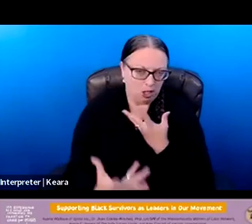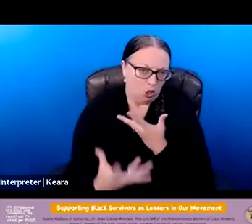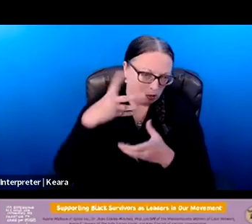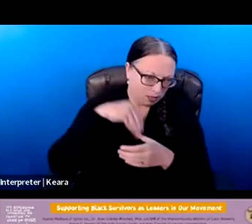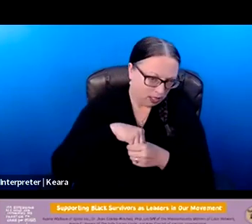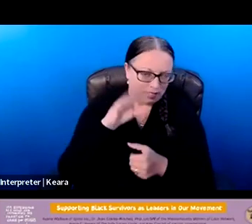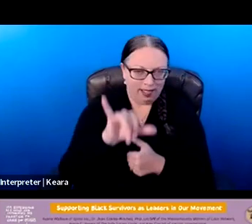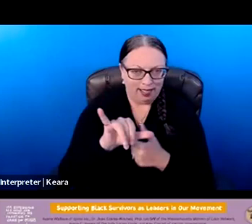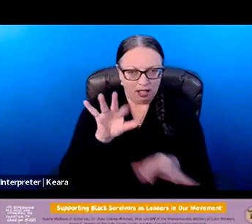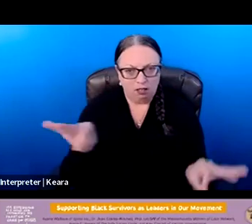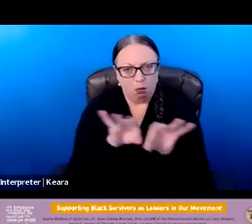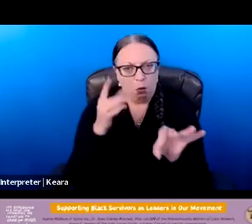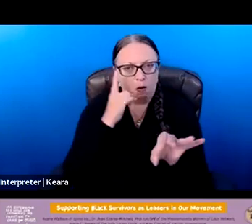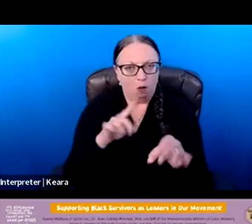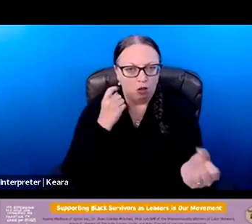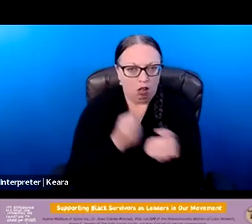solidarity.